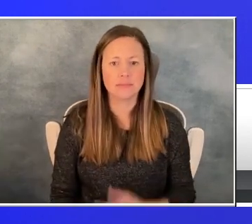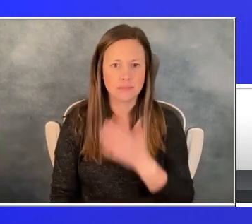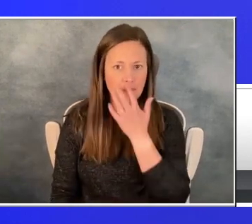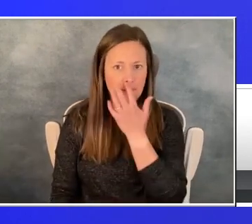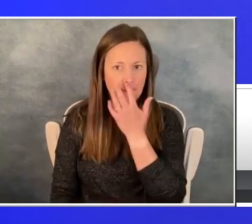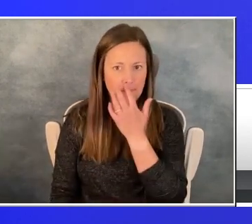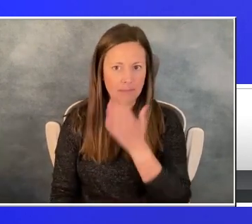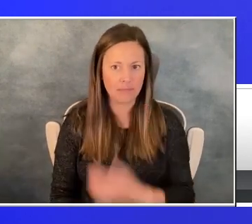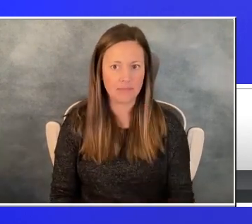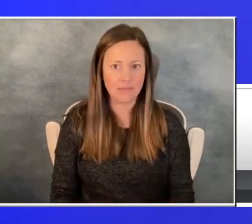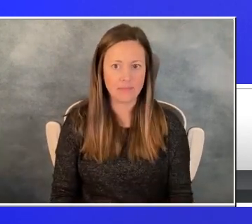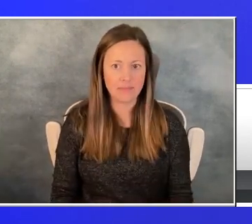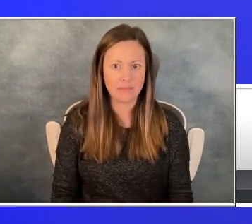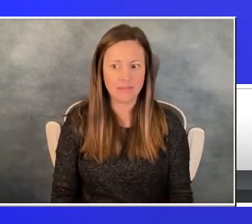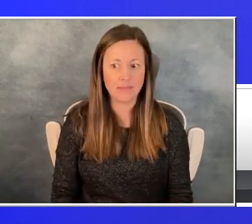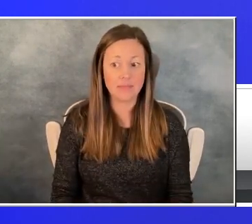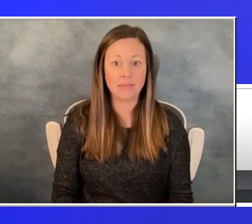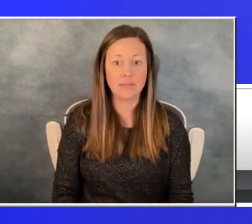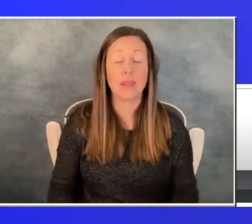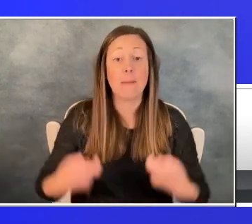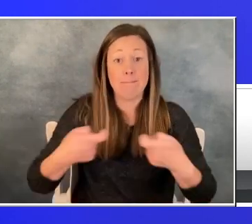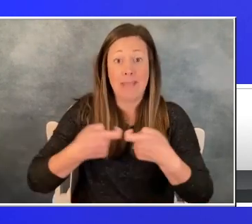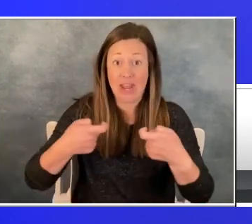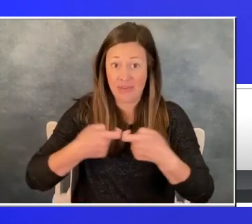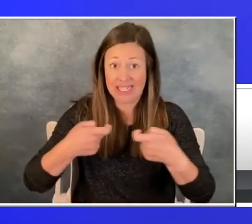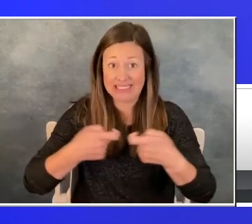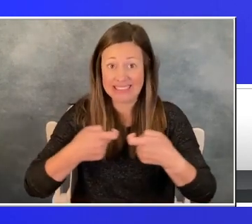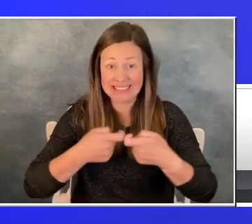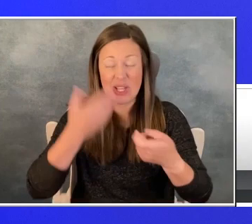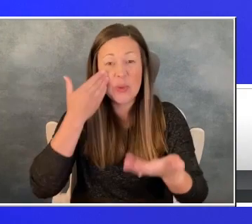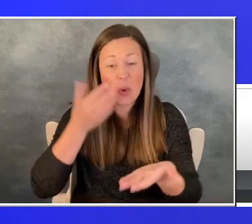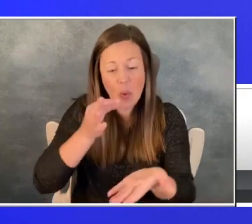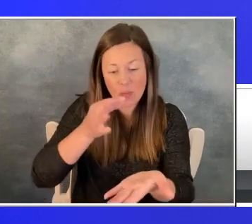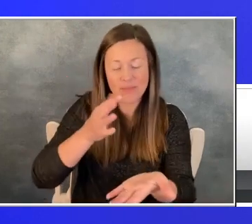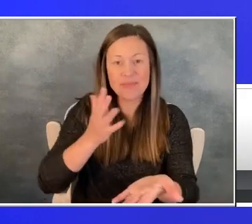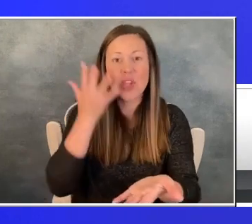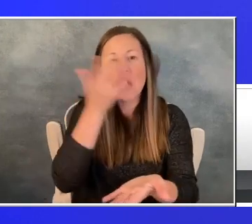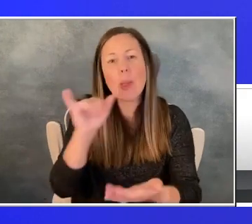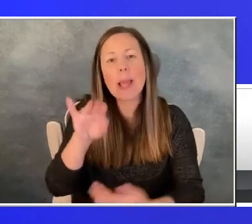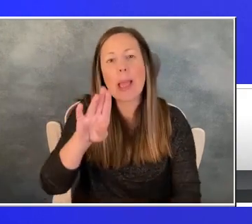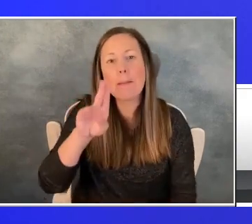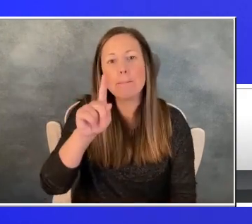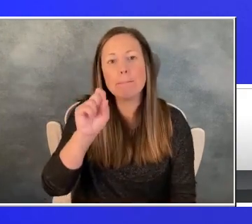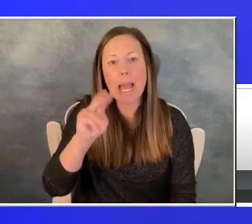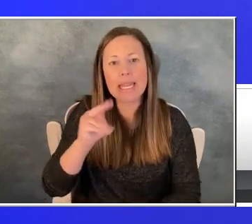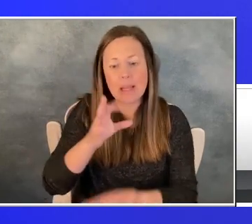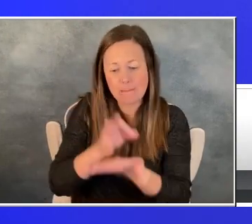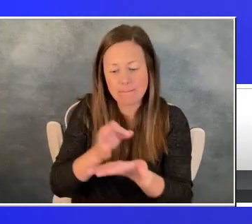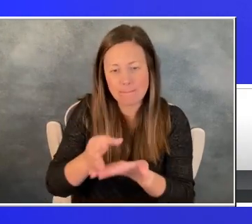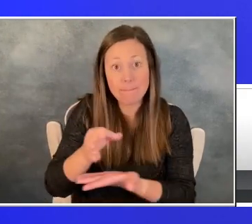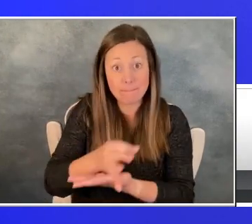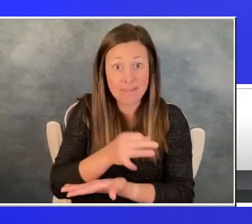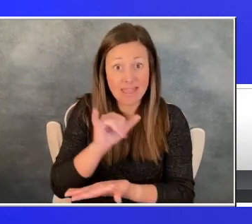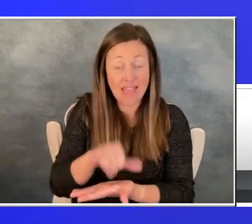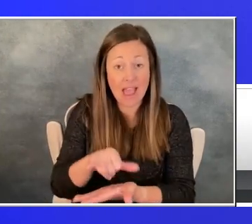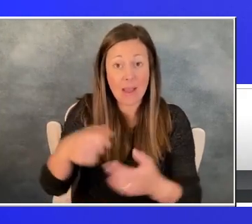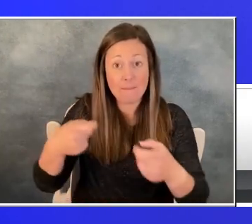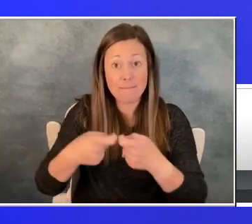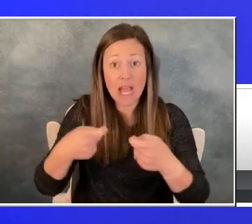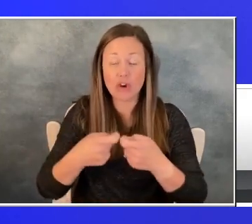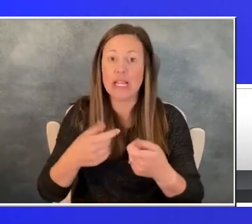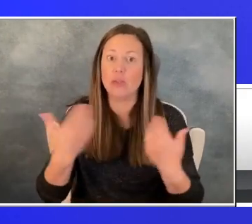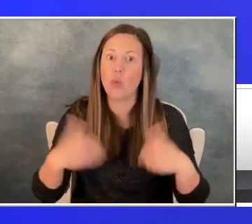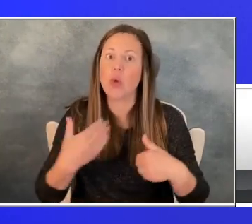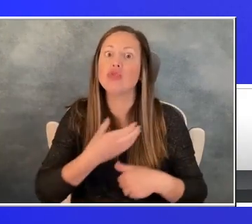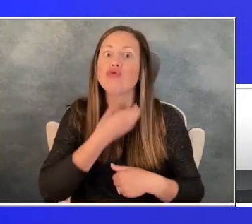is button batteries. I know that there's definitely been in the news prior. Button batteries are not just a choking hazard like pennies